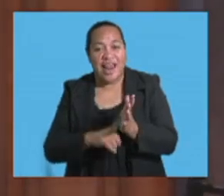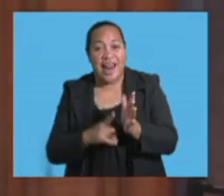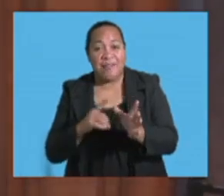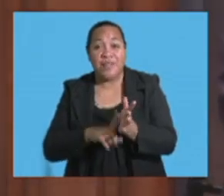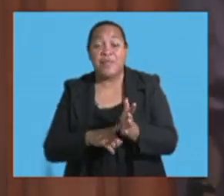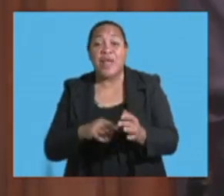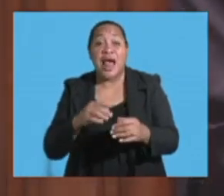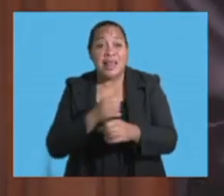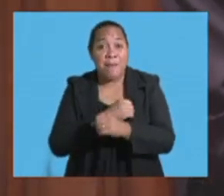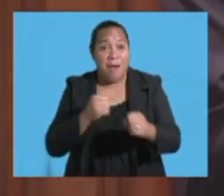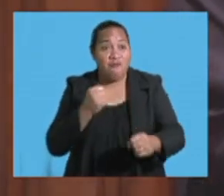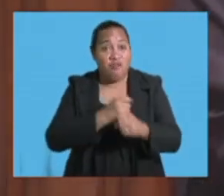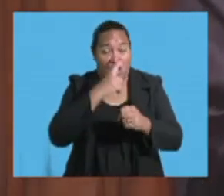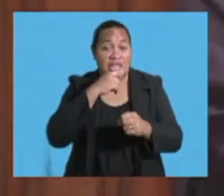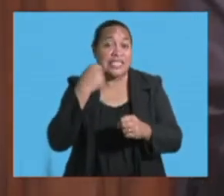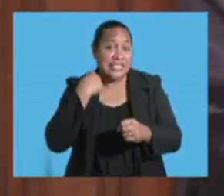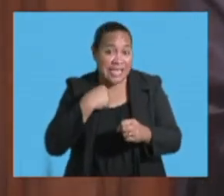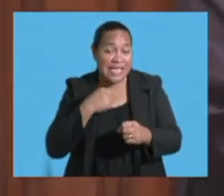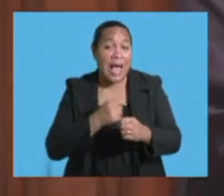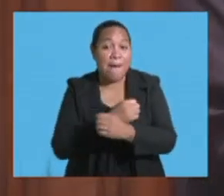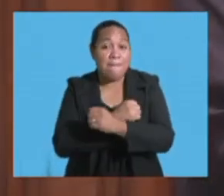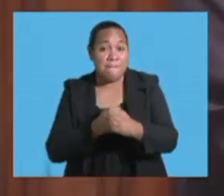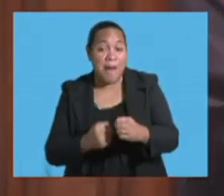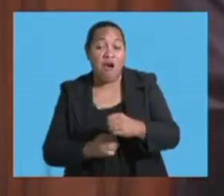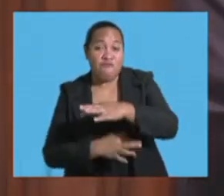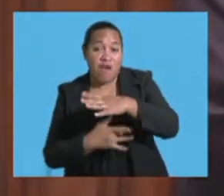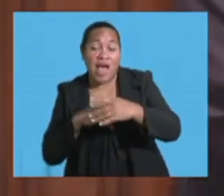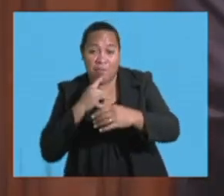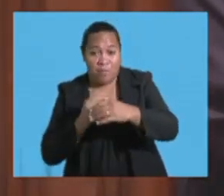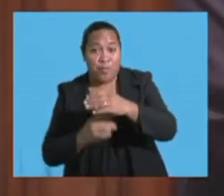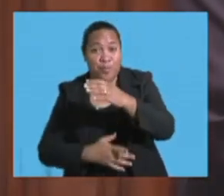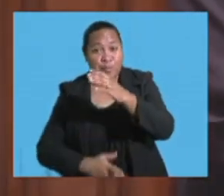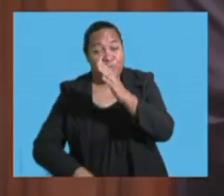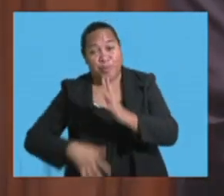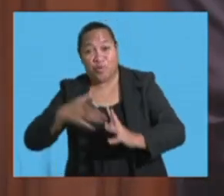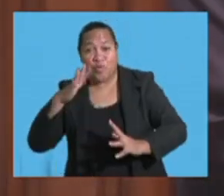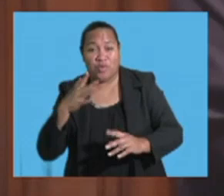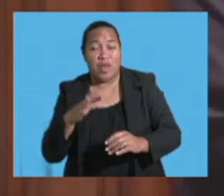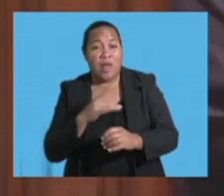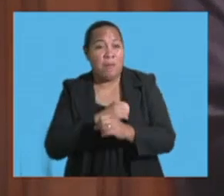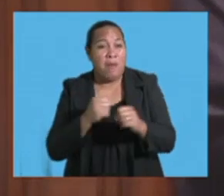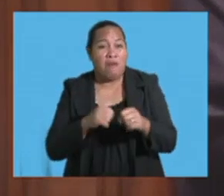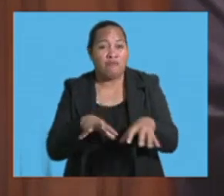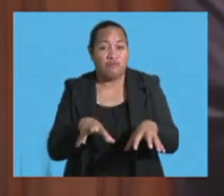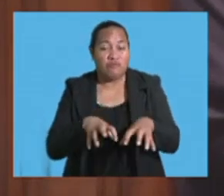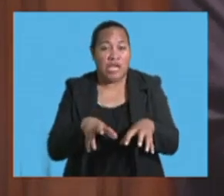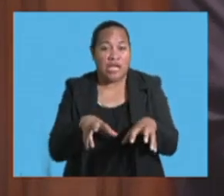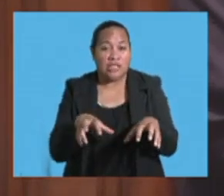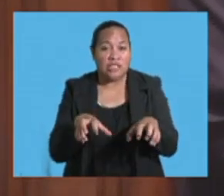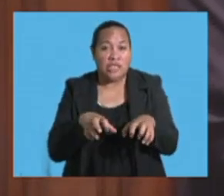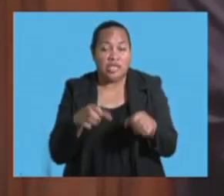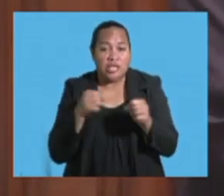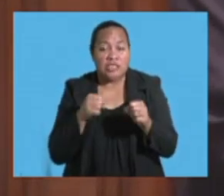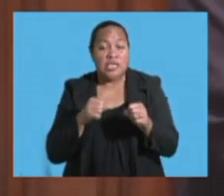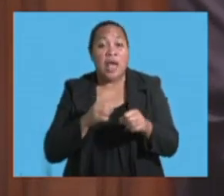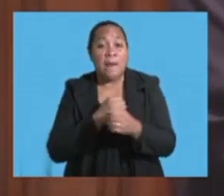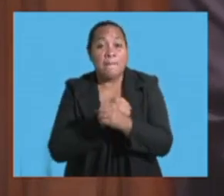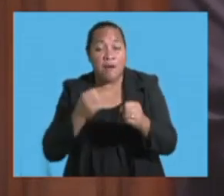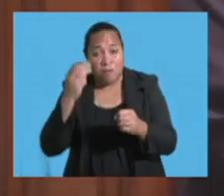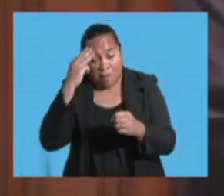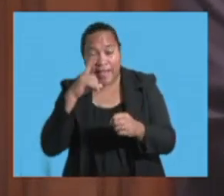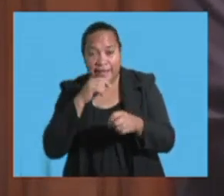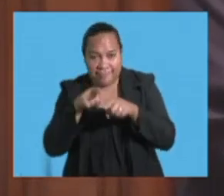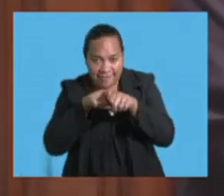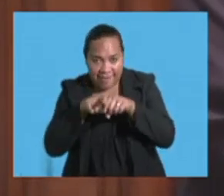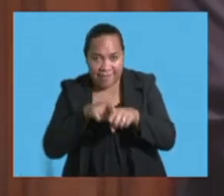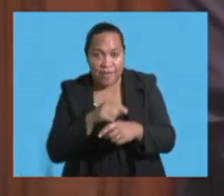kill, and the power of fire can burn. The power of wind can chill, and the power of mind can lend.